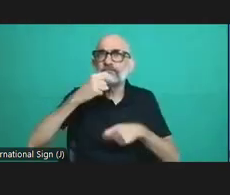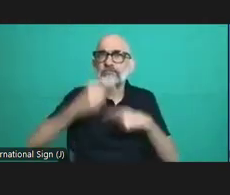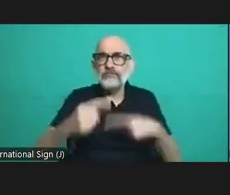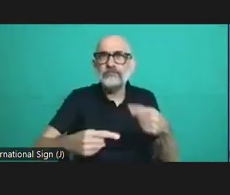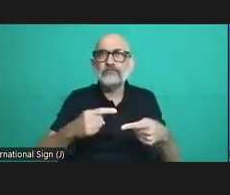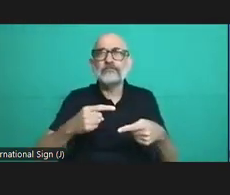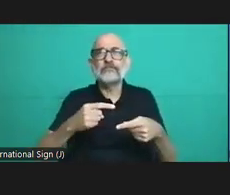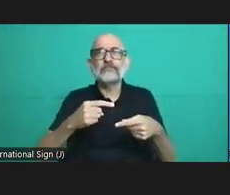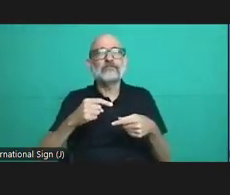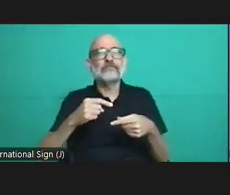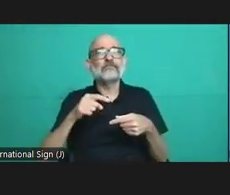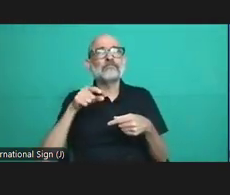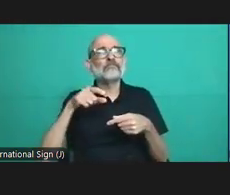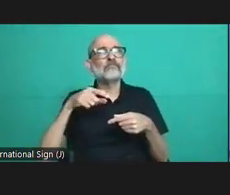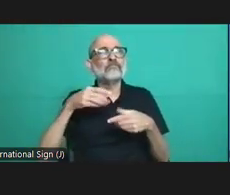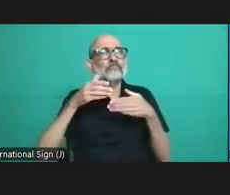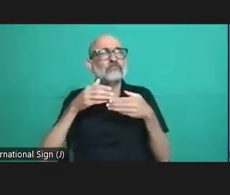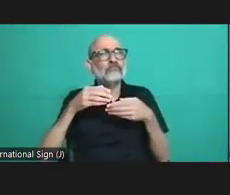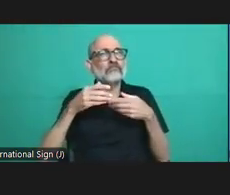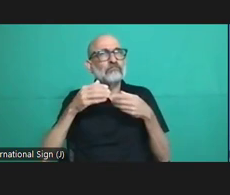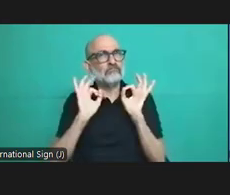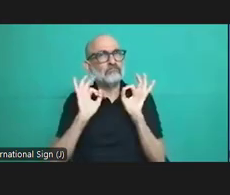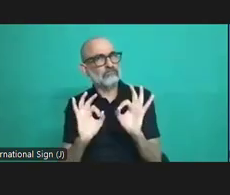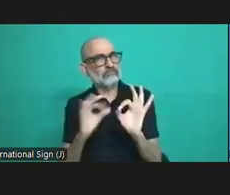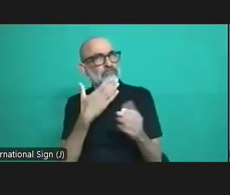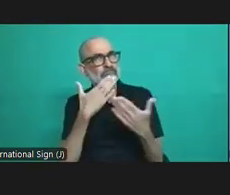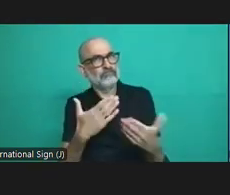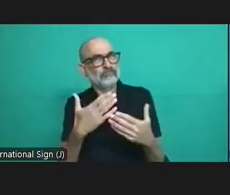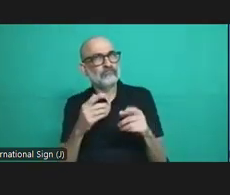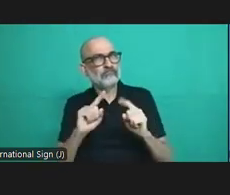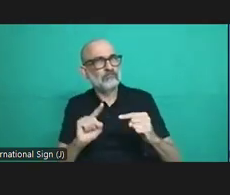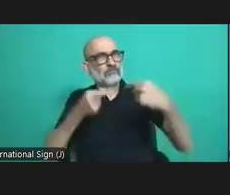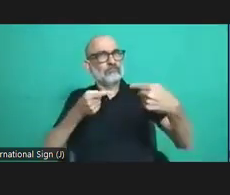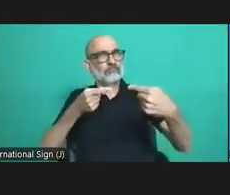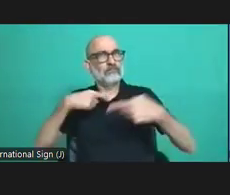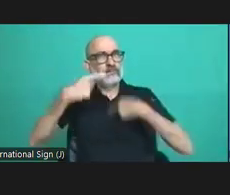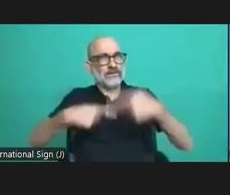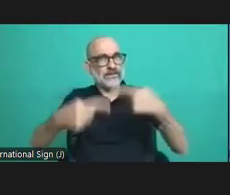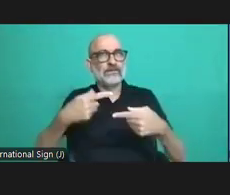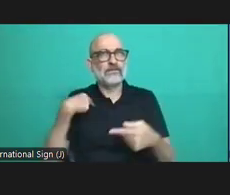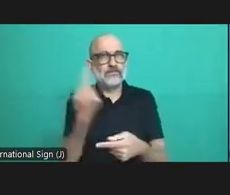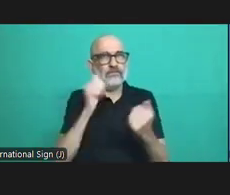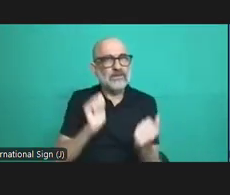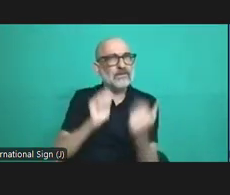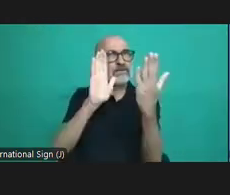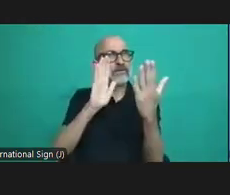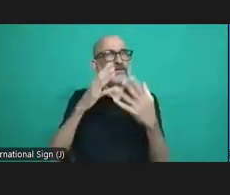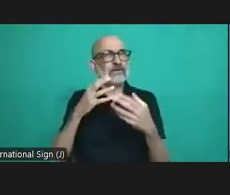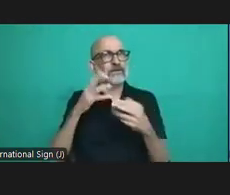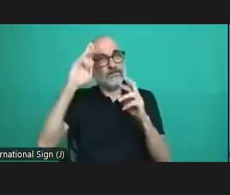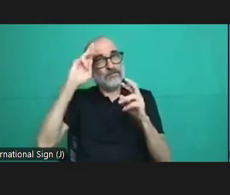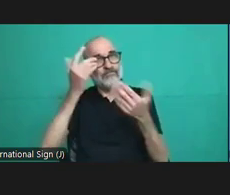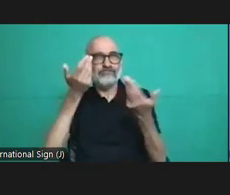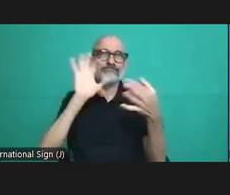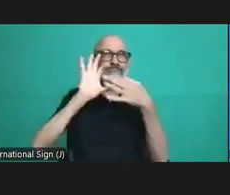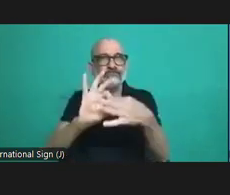health coverage. So this morning, we will hear directly from countries that have implemented an evaluation of the essential public health functions and